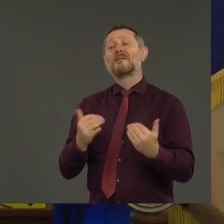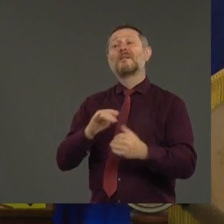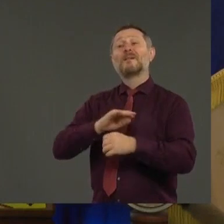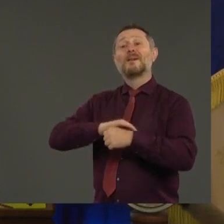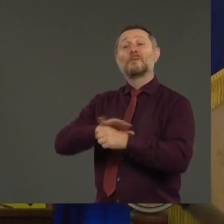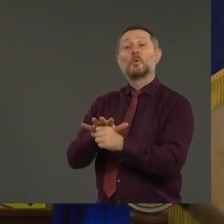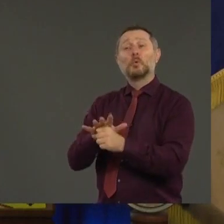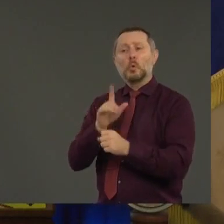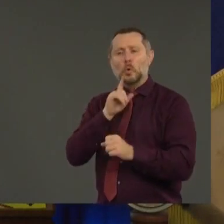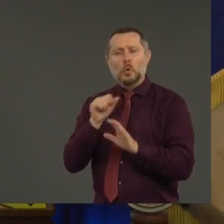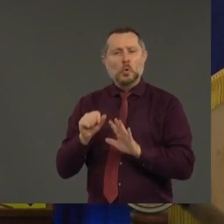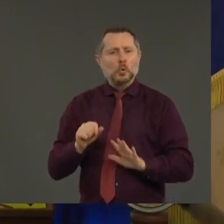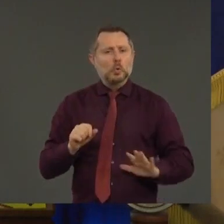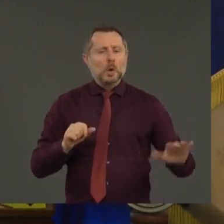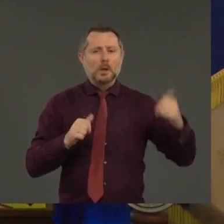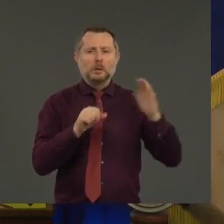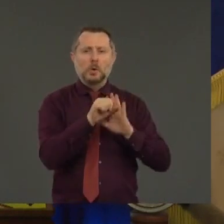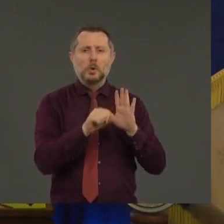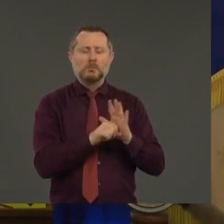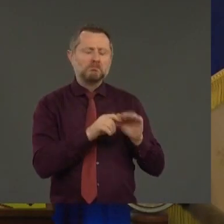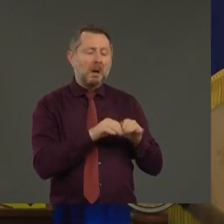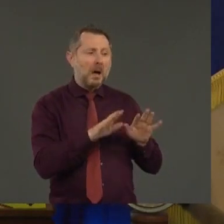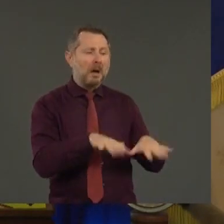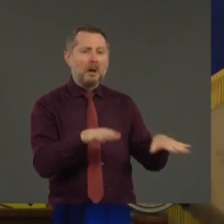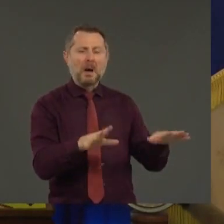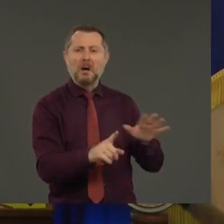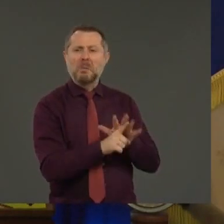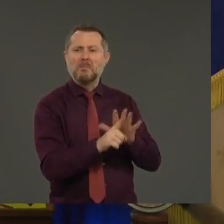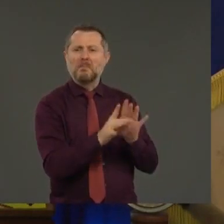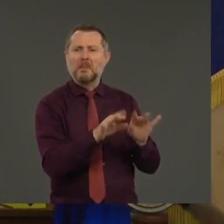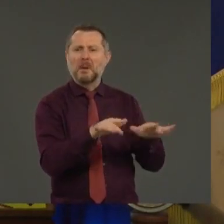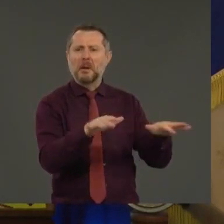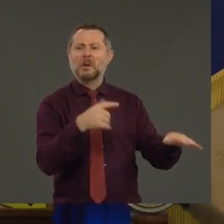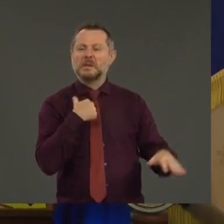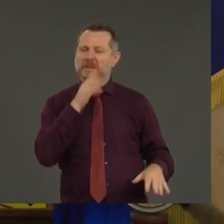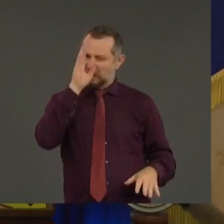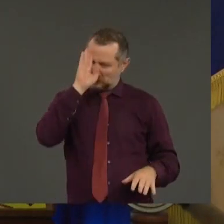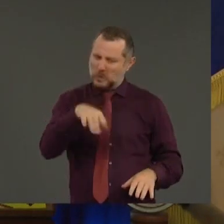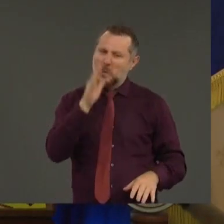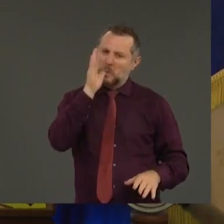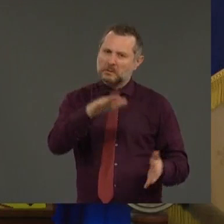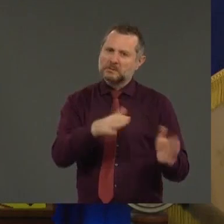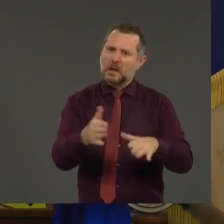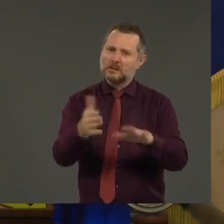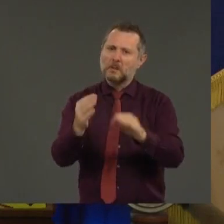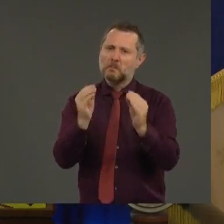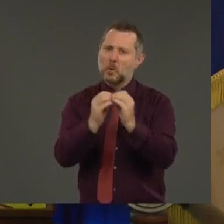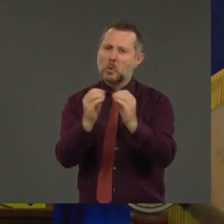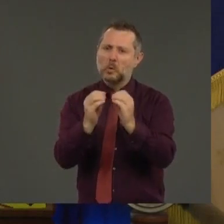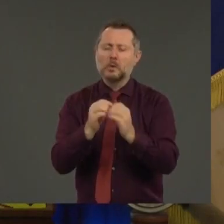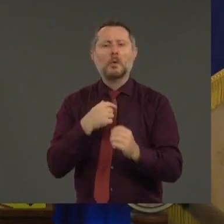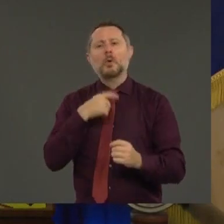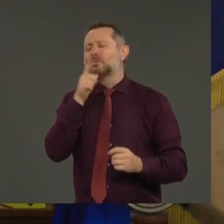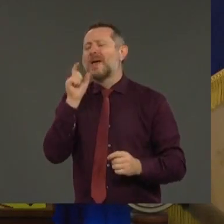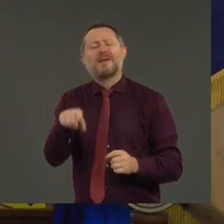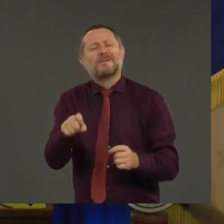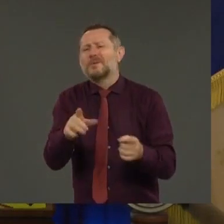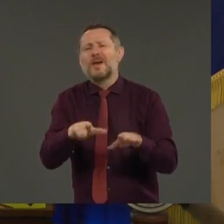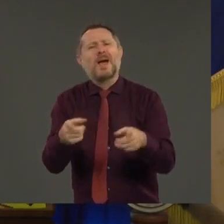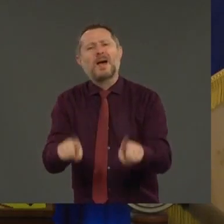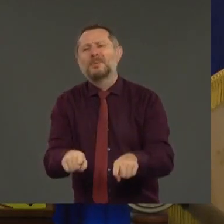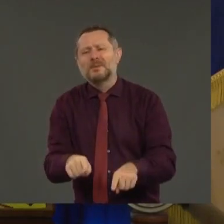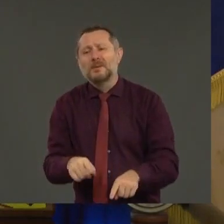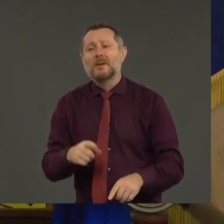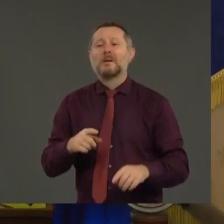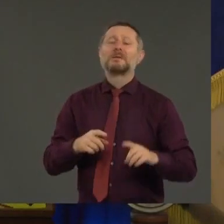many places. More people will die, and it doesn't have to be that way. Forget the politics.